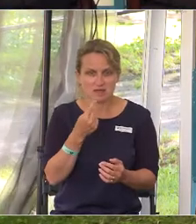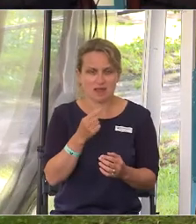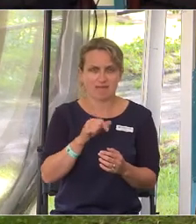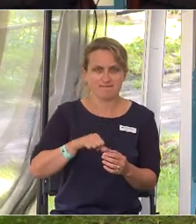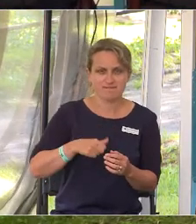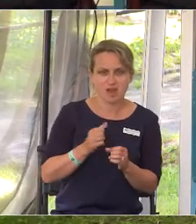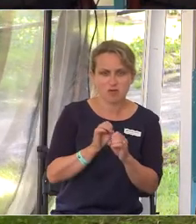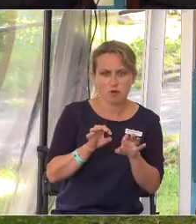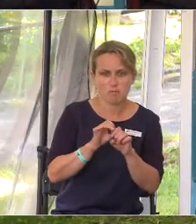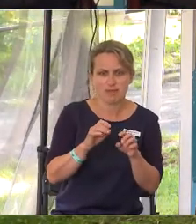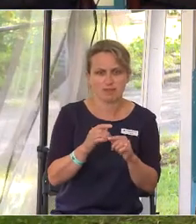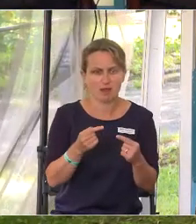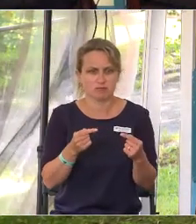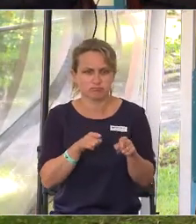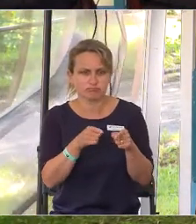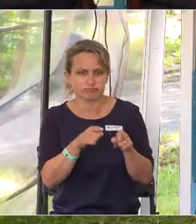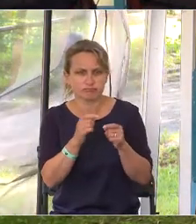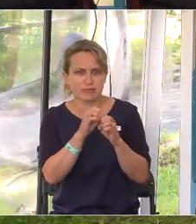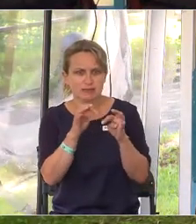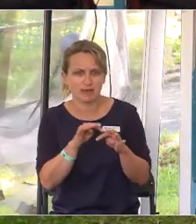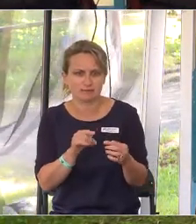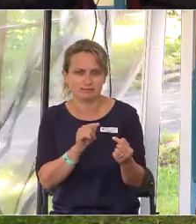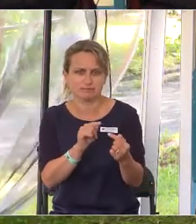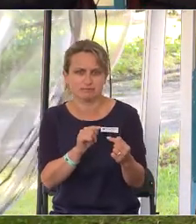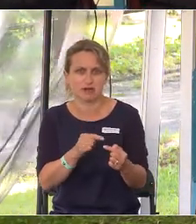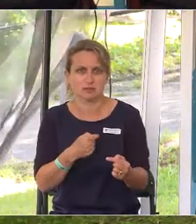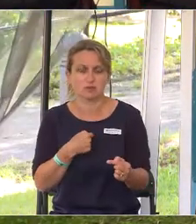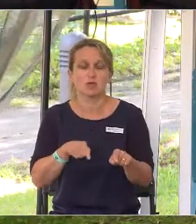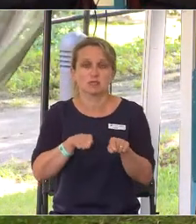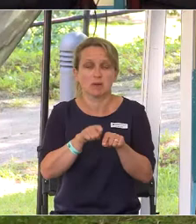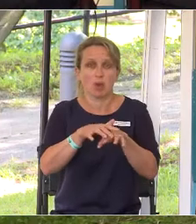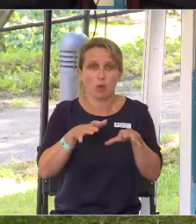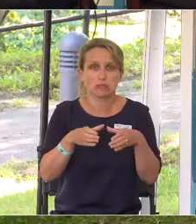argue that this is not a good product. But also, as a society,